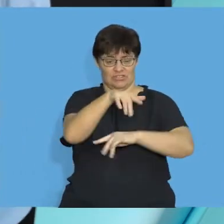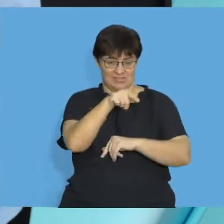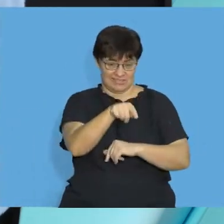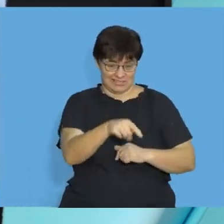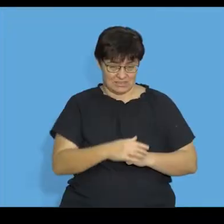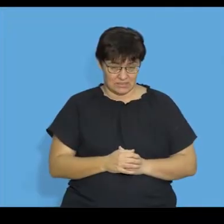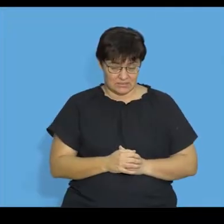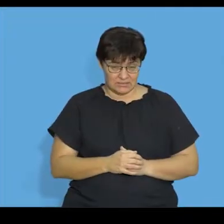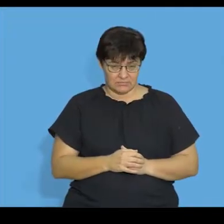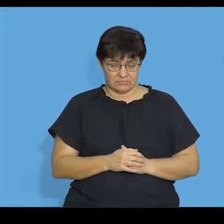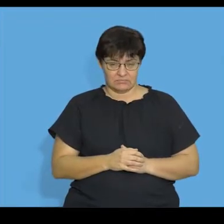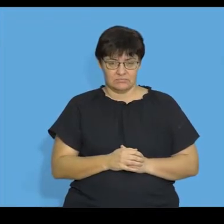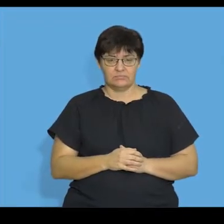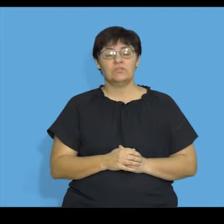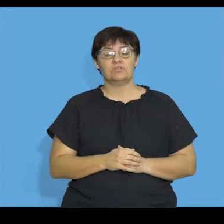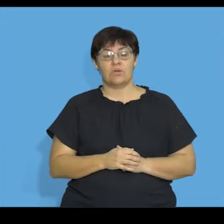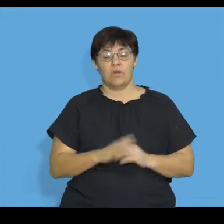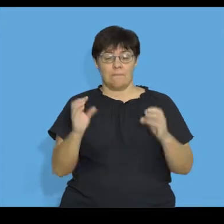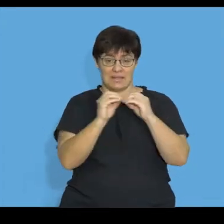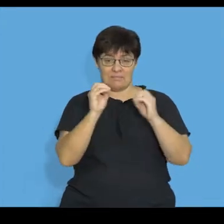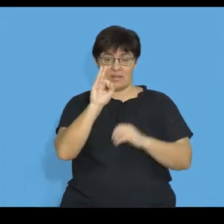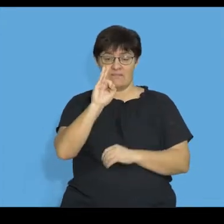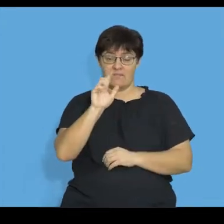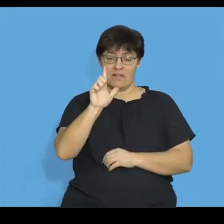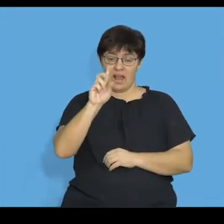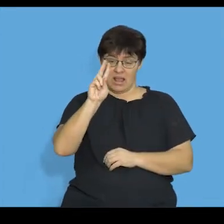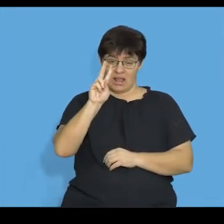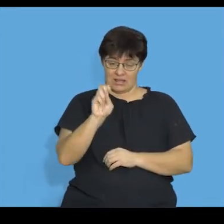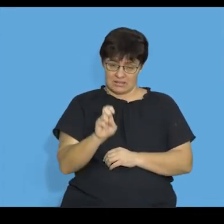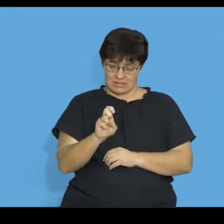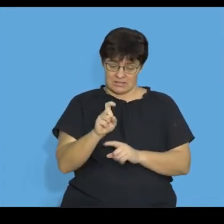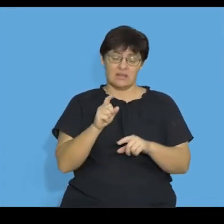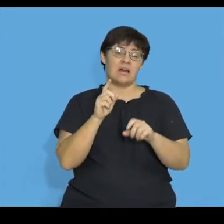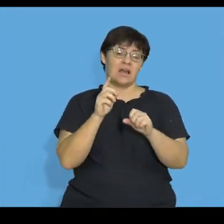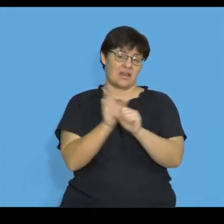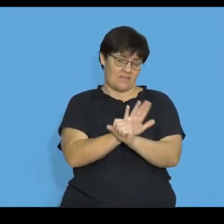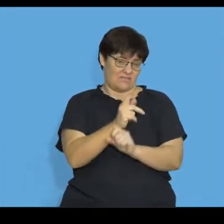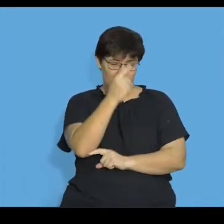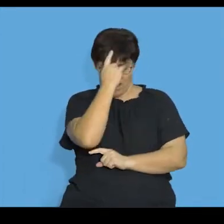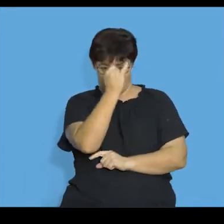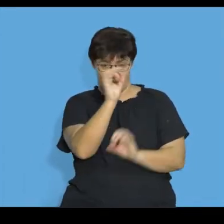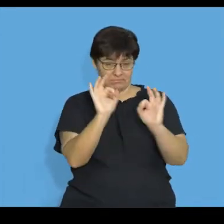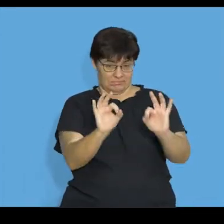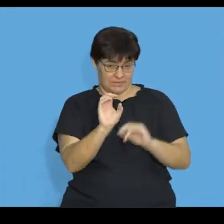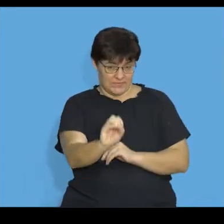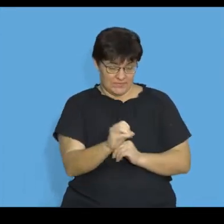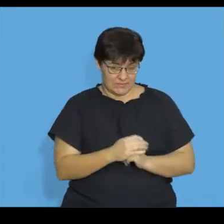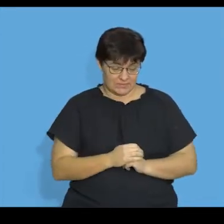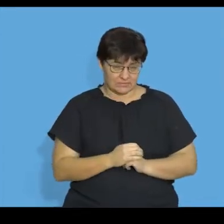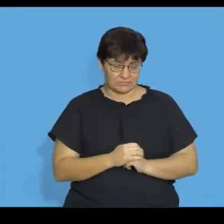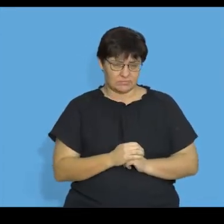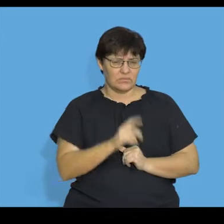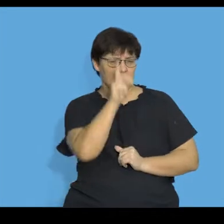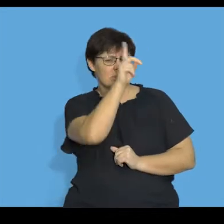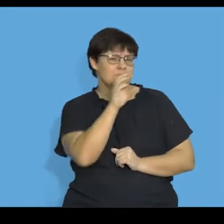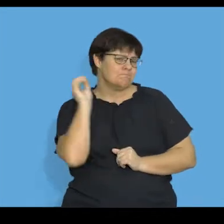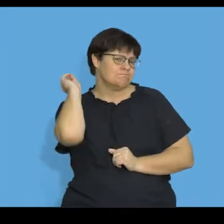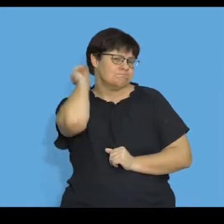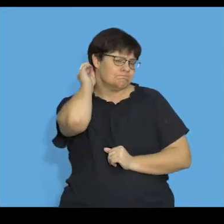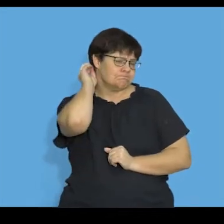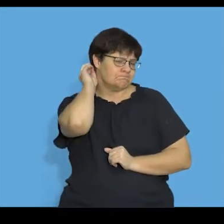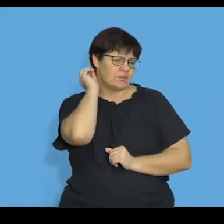we've covered magnetic flux, and we've got a good idea now. Just to remind us in terms